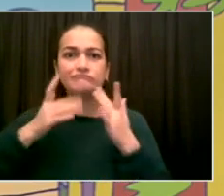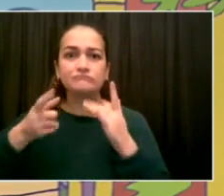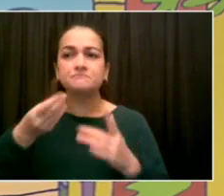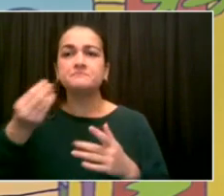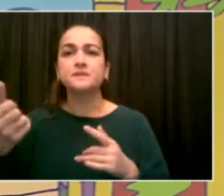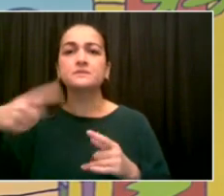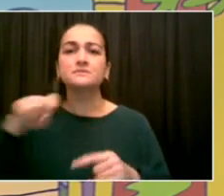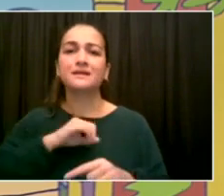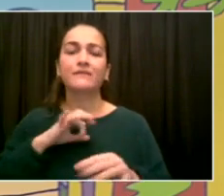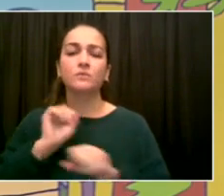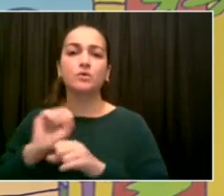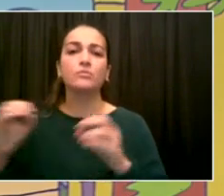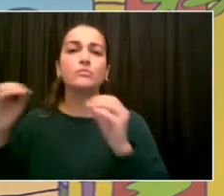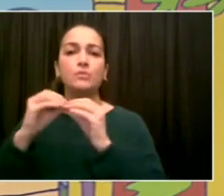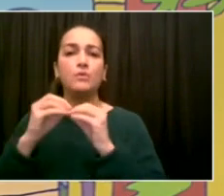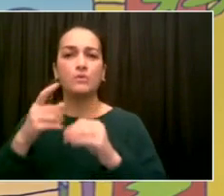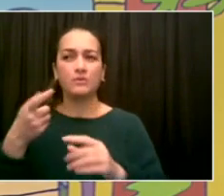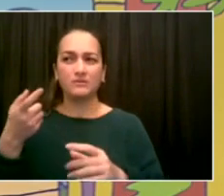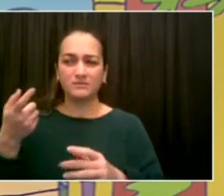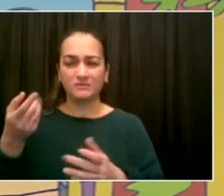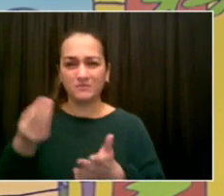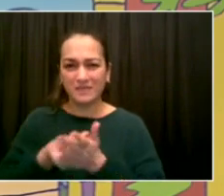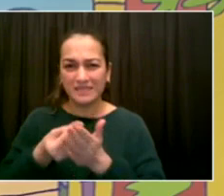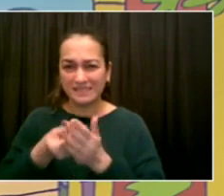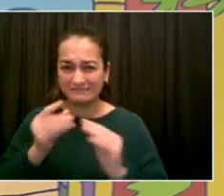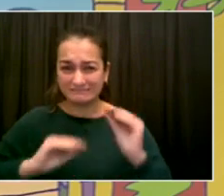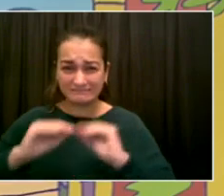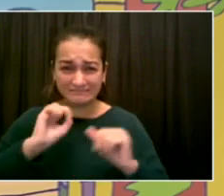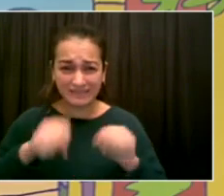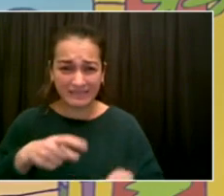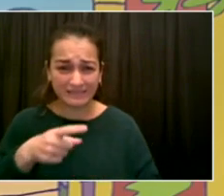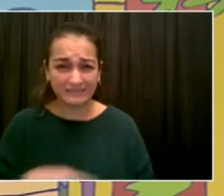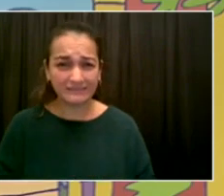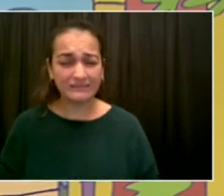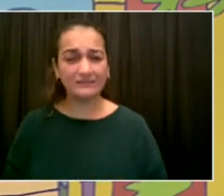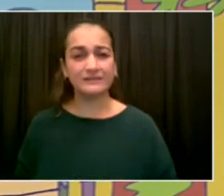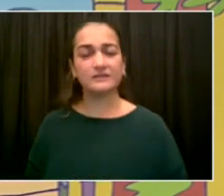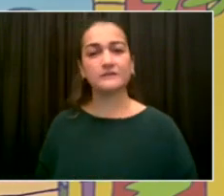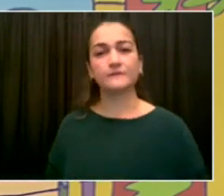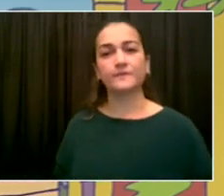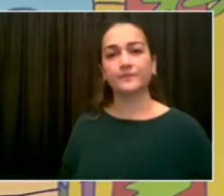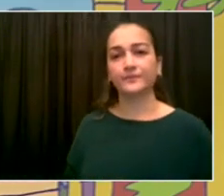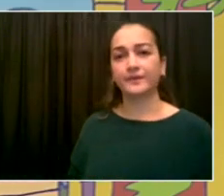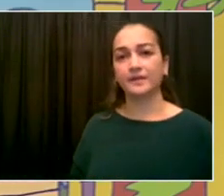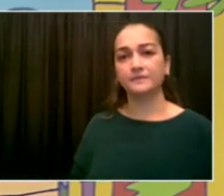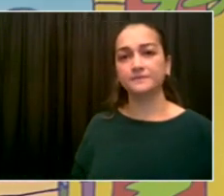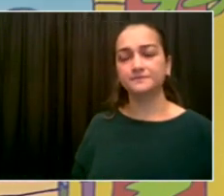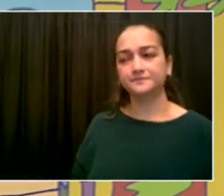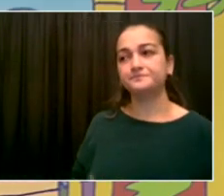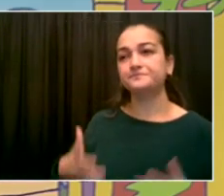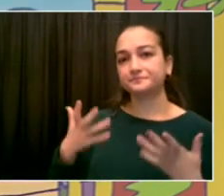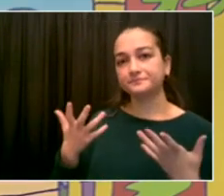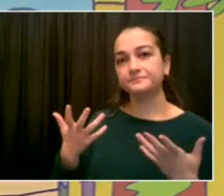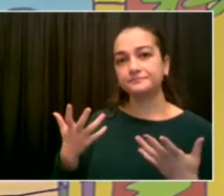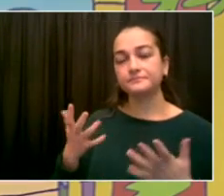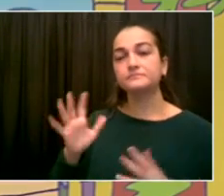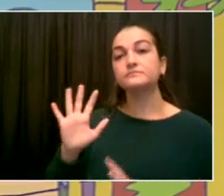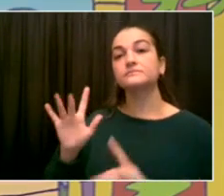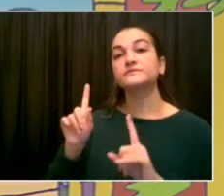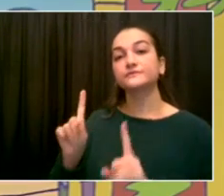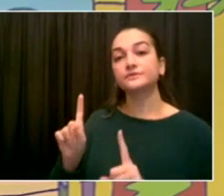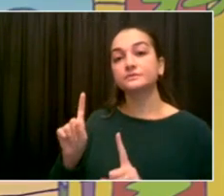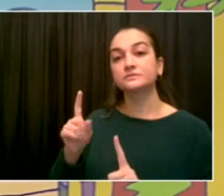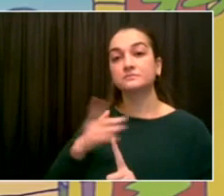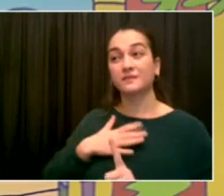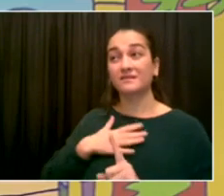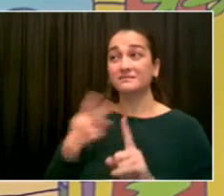Yeah, look, it's a fair question, Michael. I want to just note, first of all, we're not looking at this from the budgetary perspective. We're looking at this in terms of how